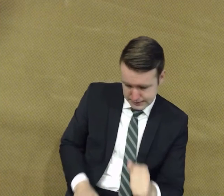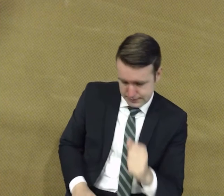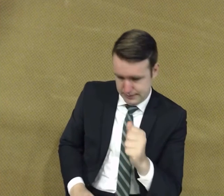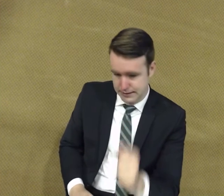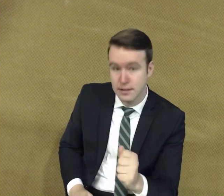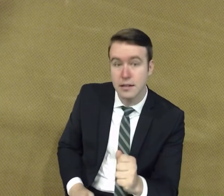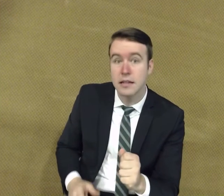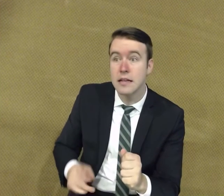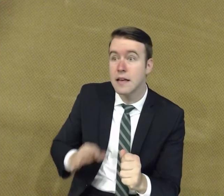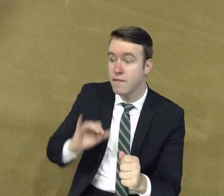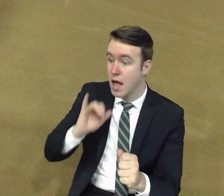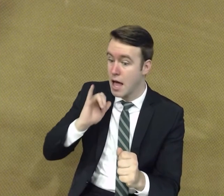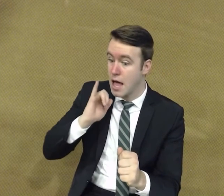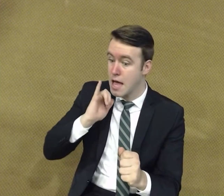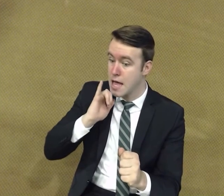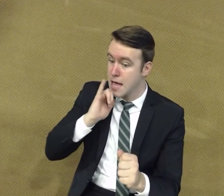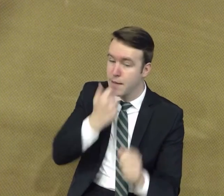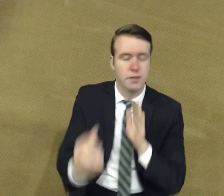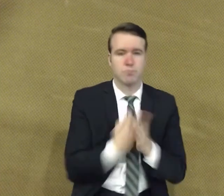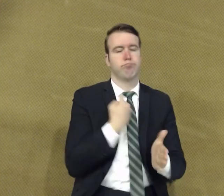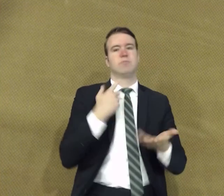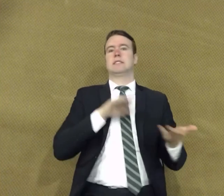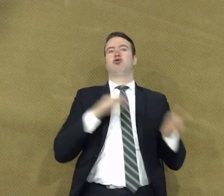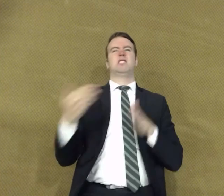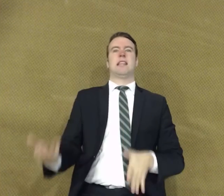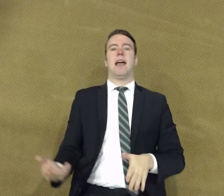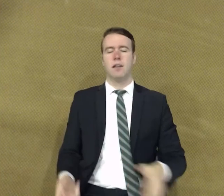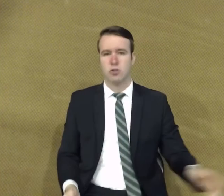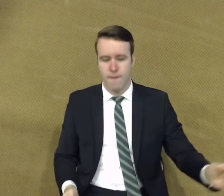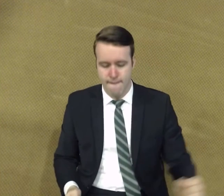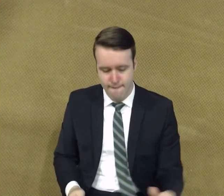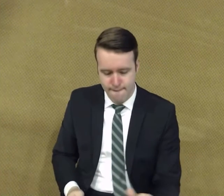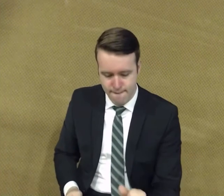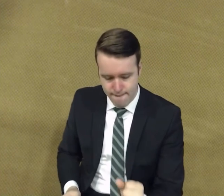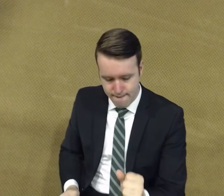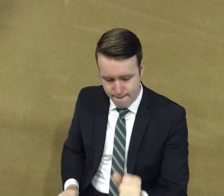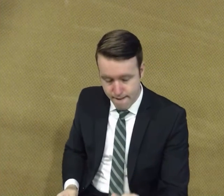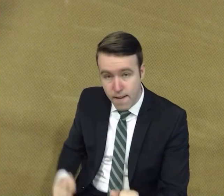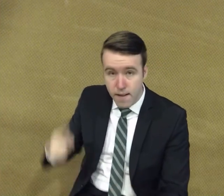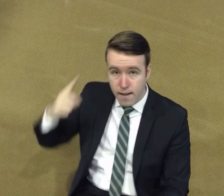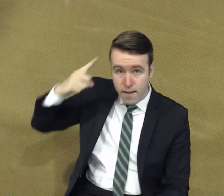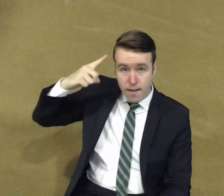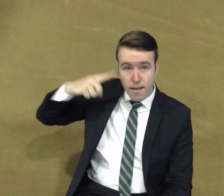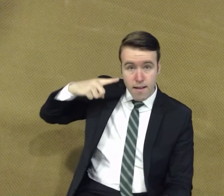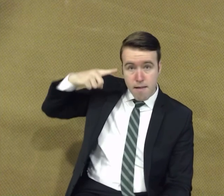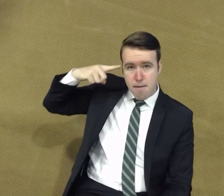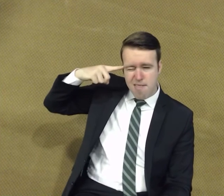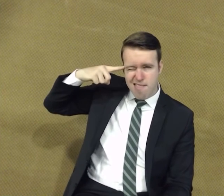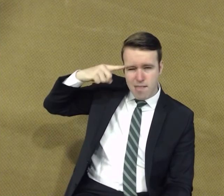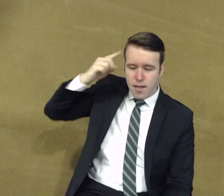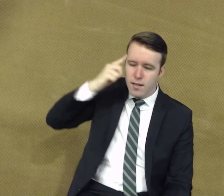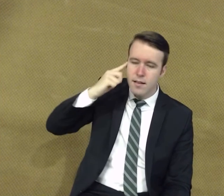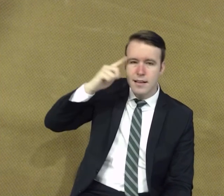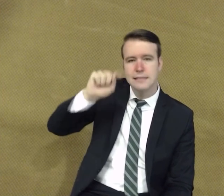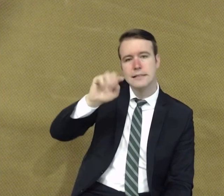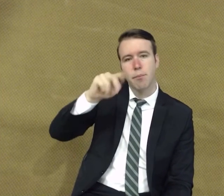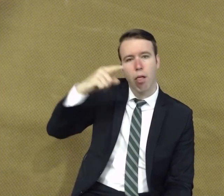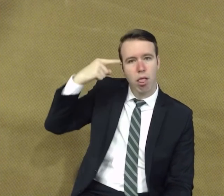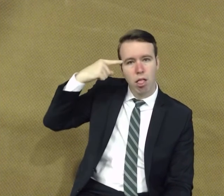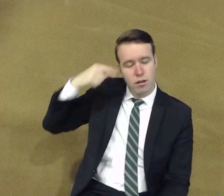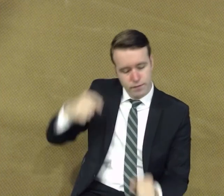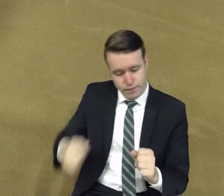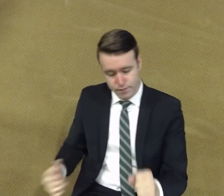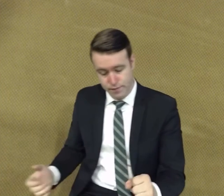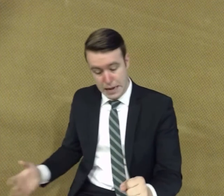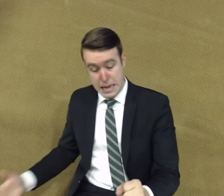places a nail. If she messes up, she's dead. She places the nail right up to his temple, and she